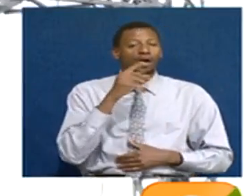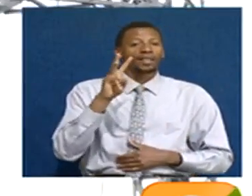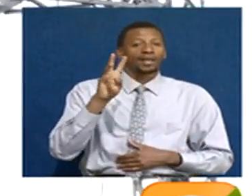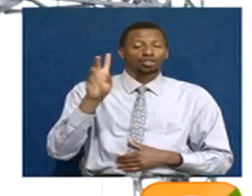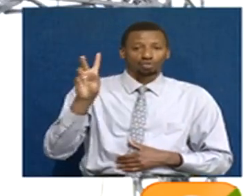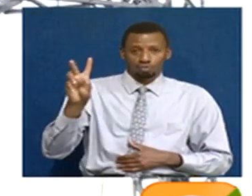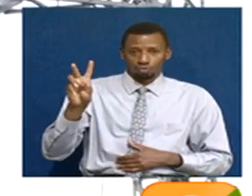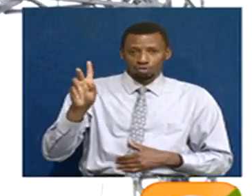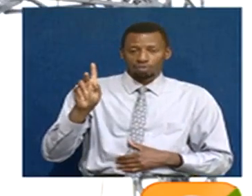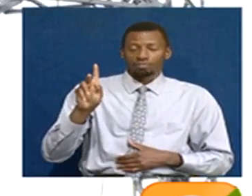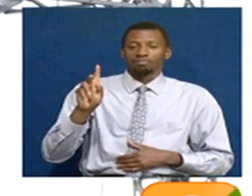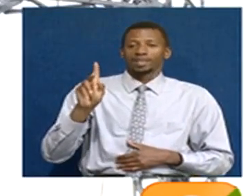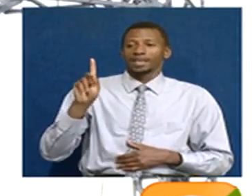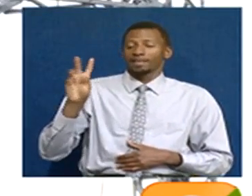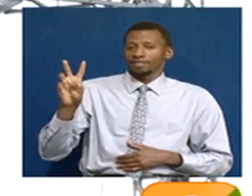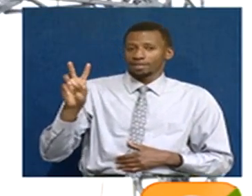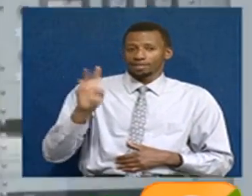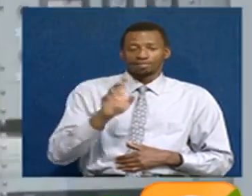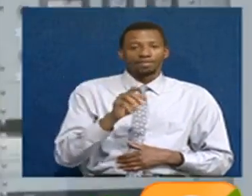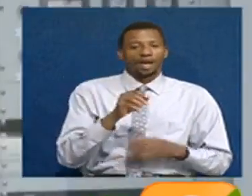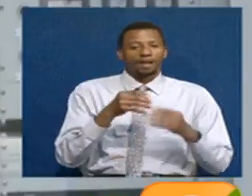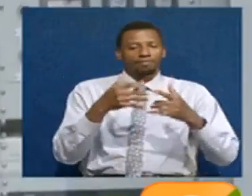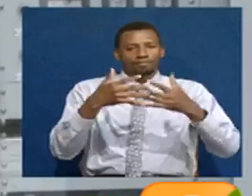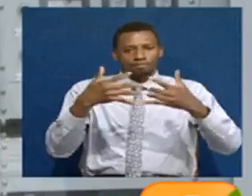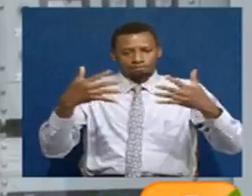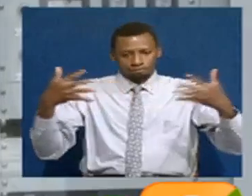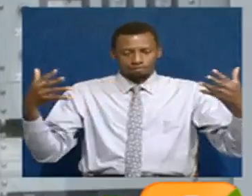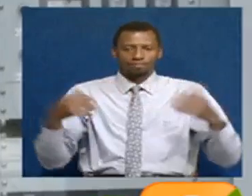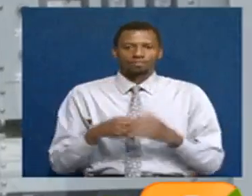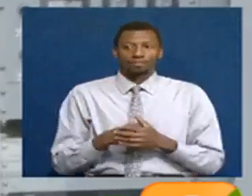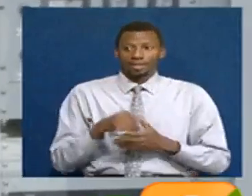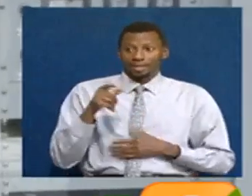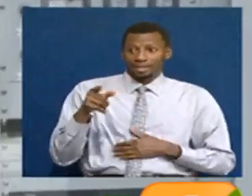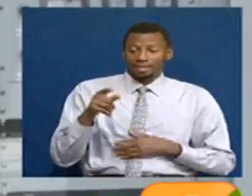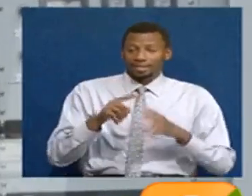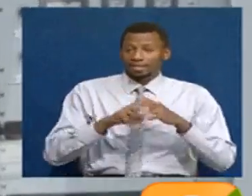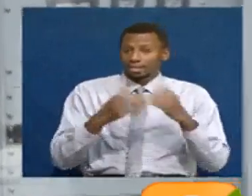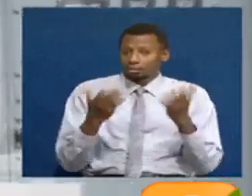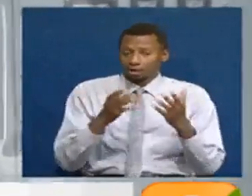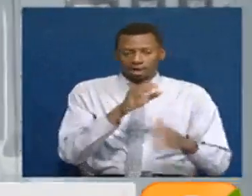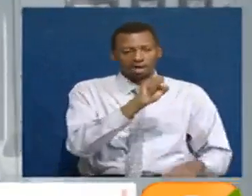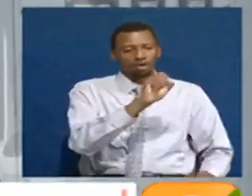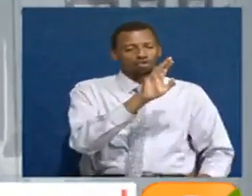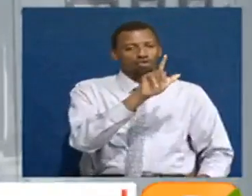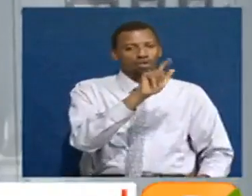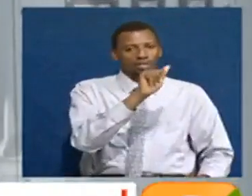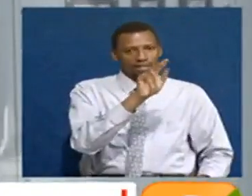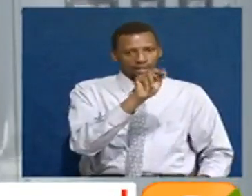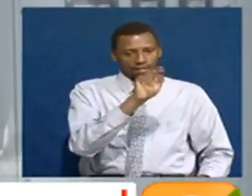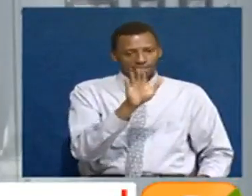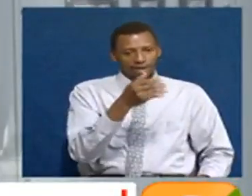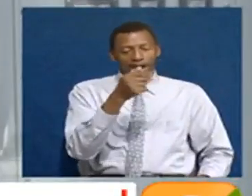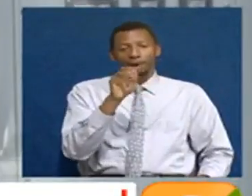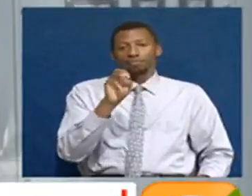kilovolt Sultan Hamud to Loitoktok transmission line. The line starts off at Sultan Hamud, that is in